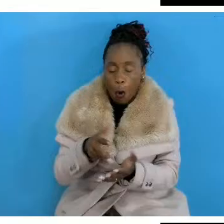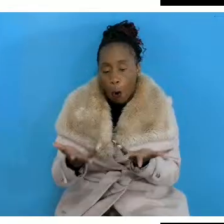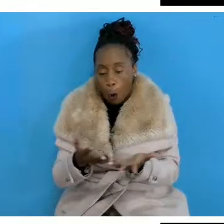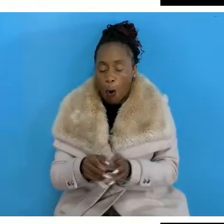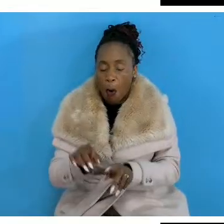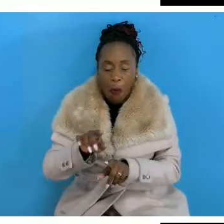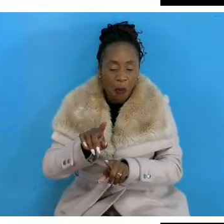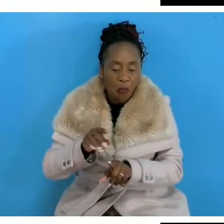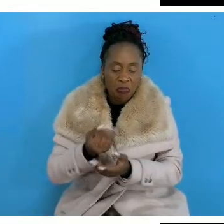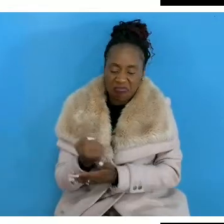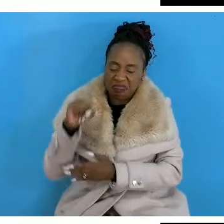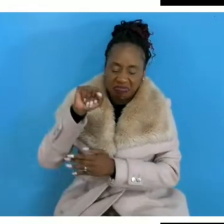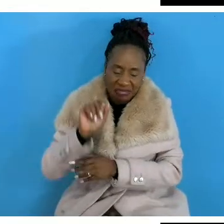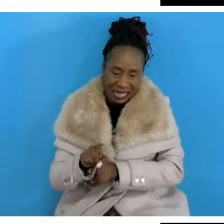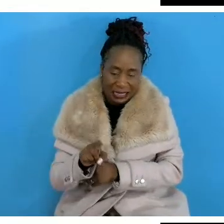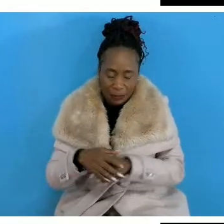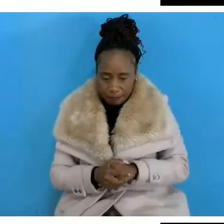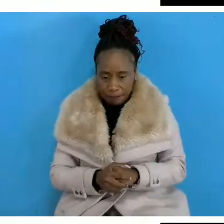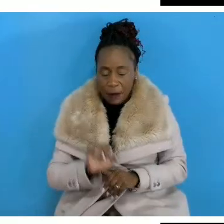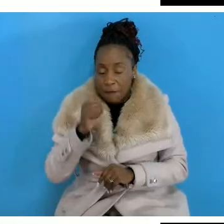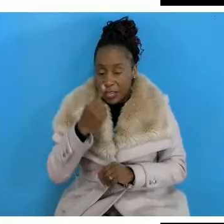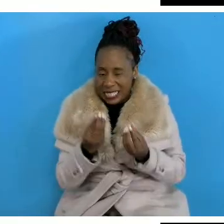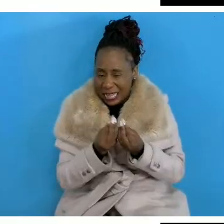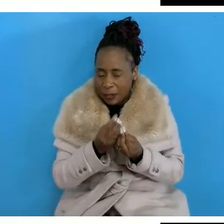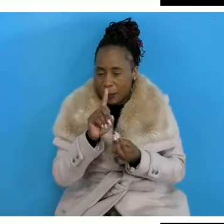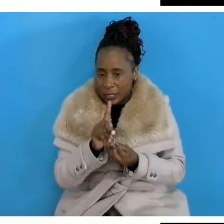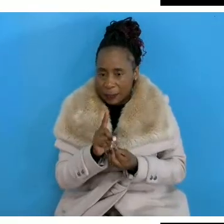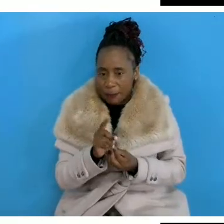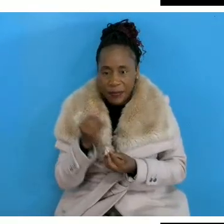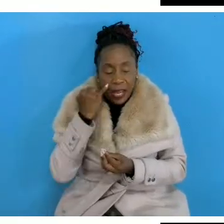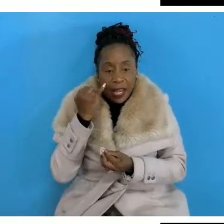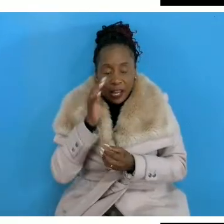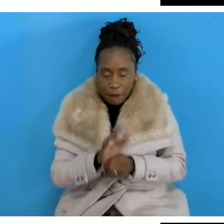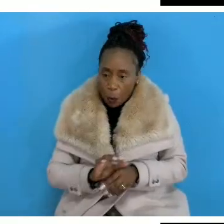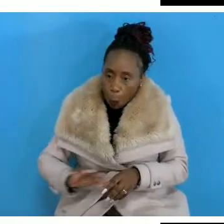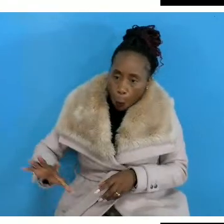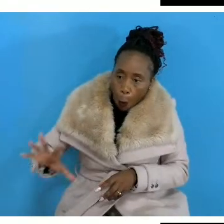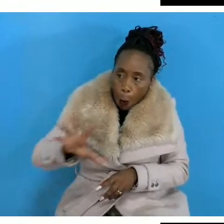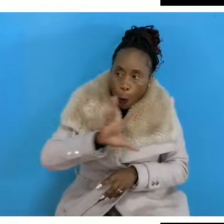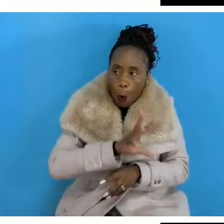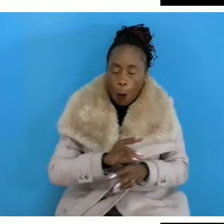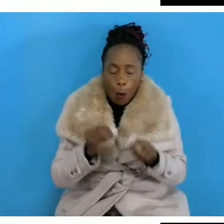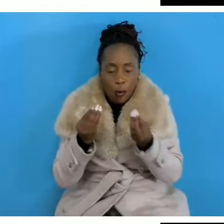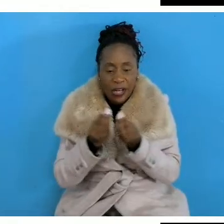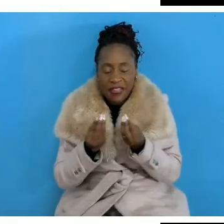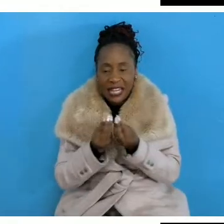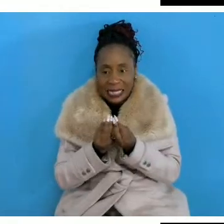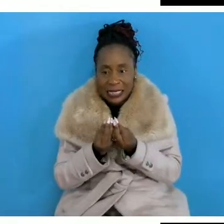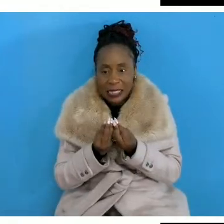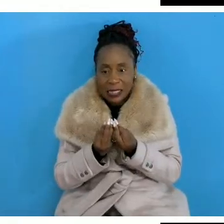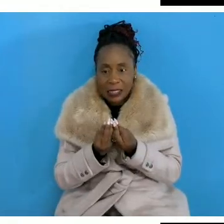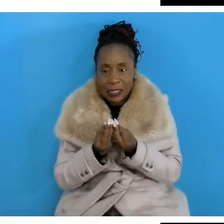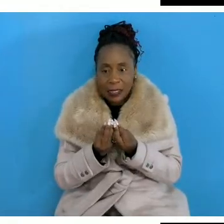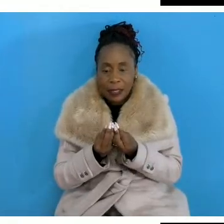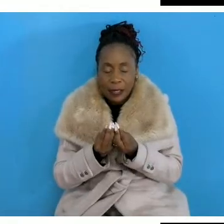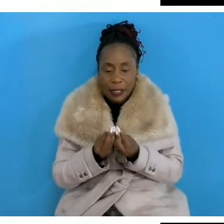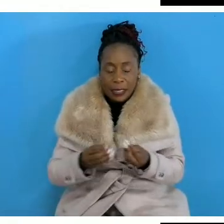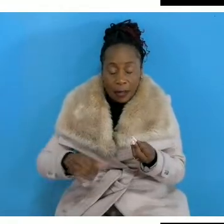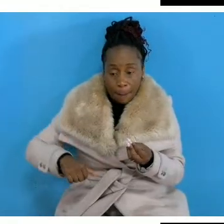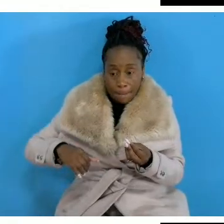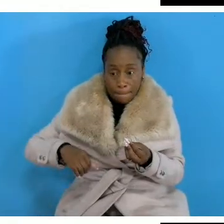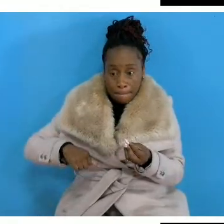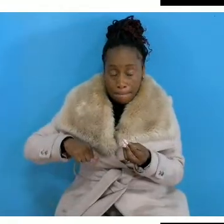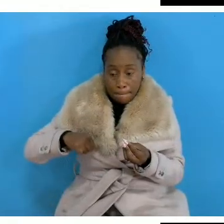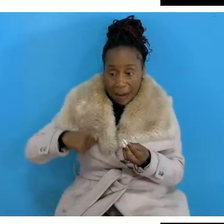Township Enterprise Zone. The first thing, if you have complied with all the things that the municipalities want